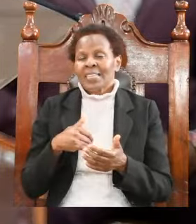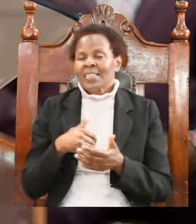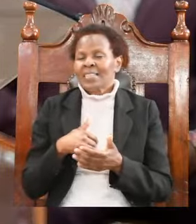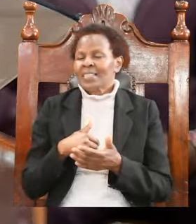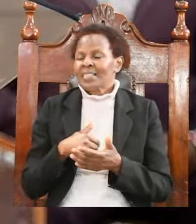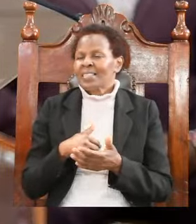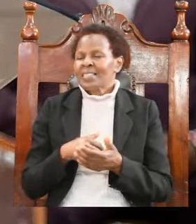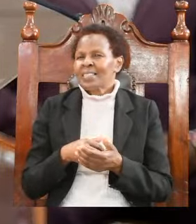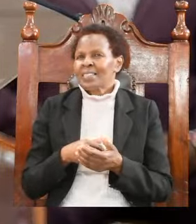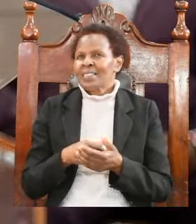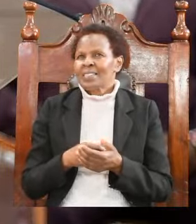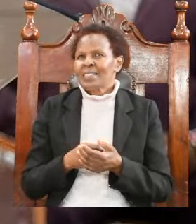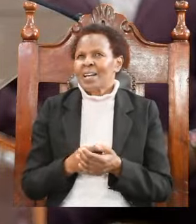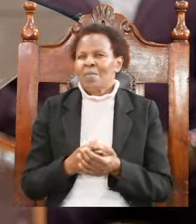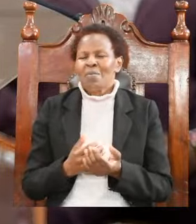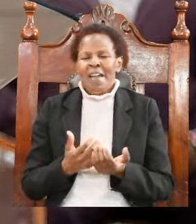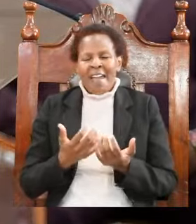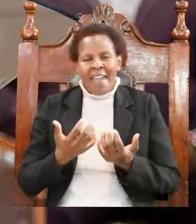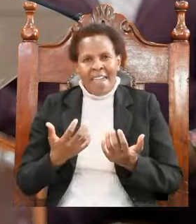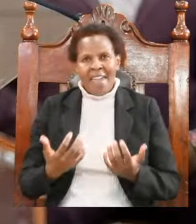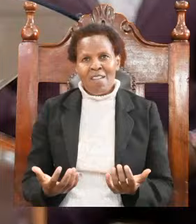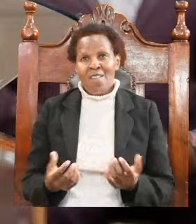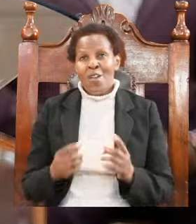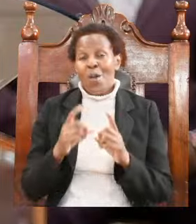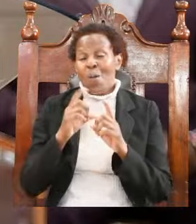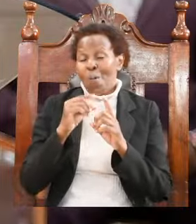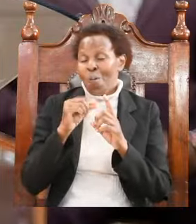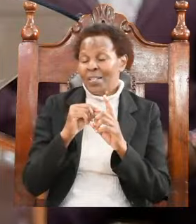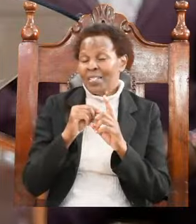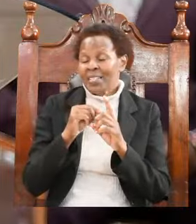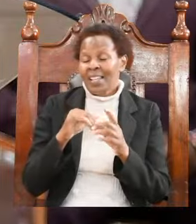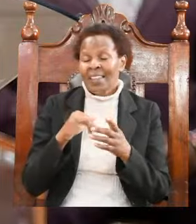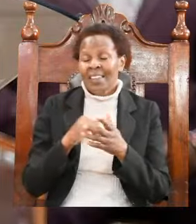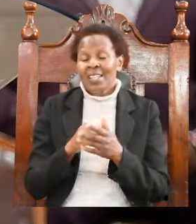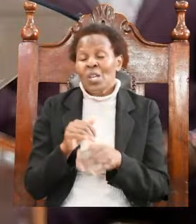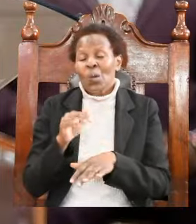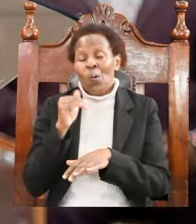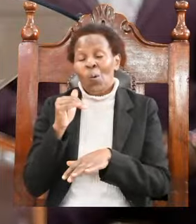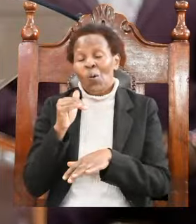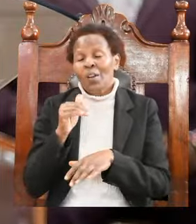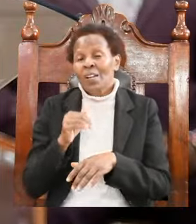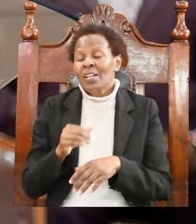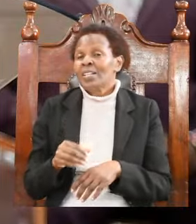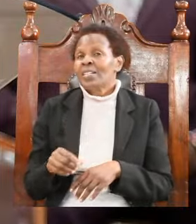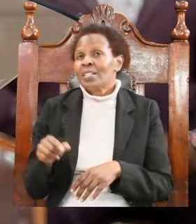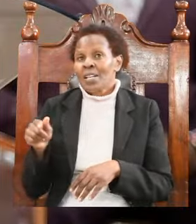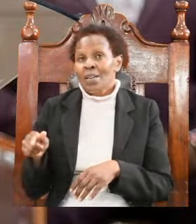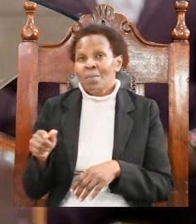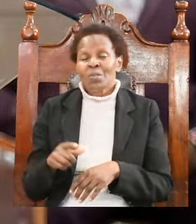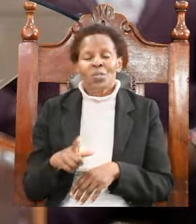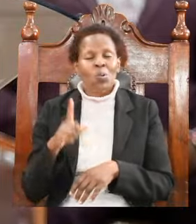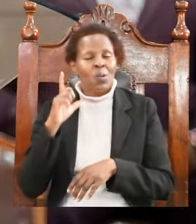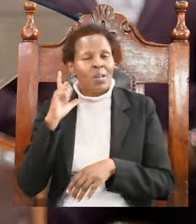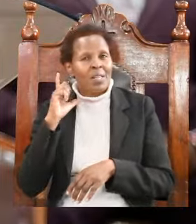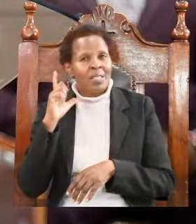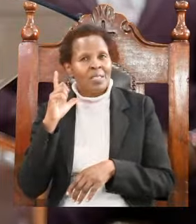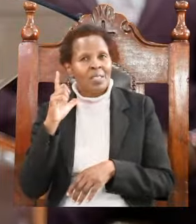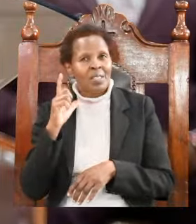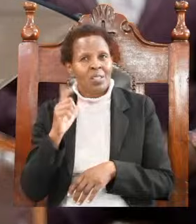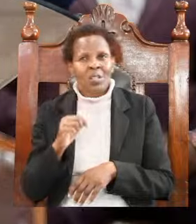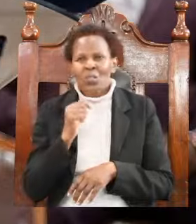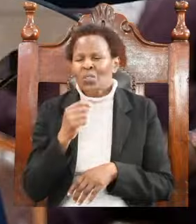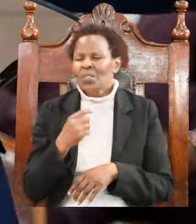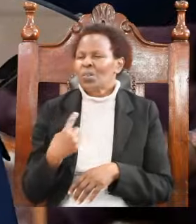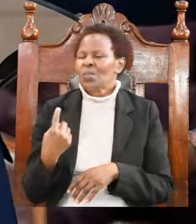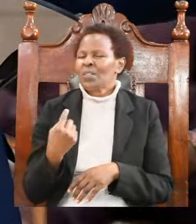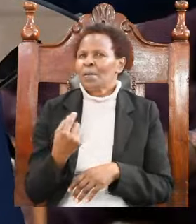It is with a lot of weight that he calls Timothy to listen. And he doesn't only do that by his own